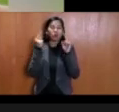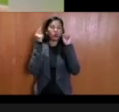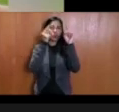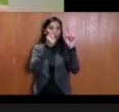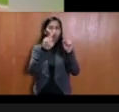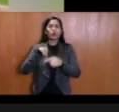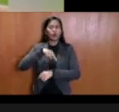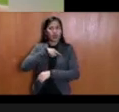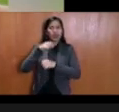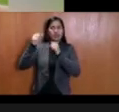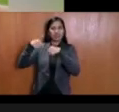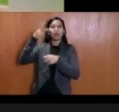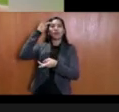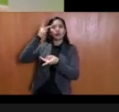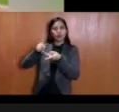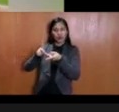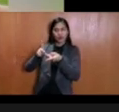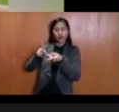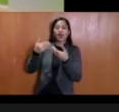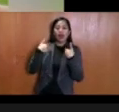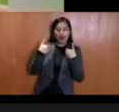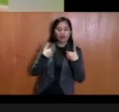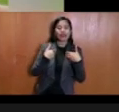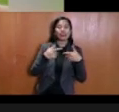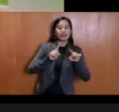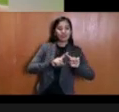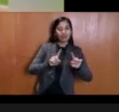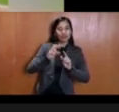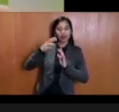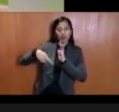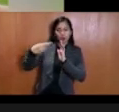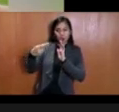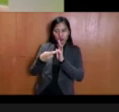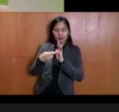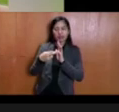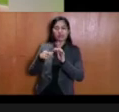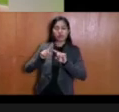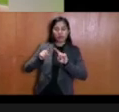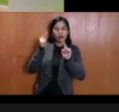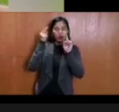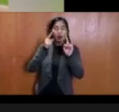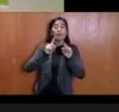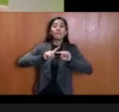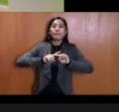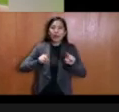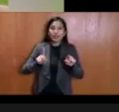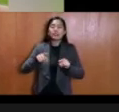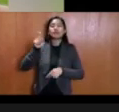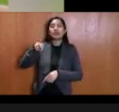There are many ways in each of our different roles to be able to push the how, right?